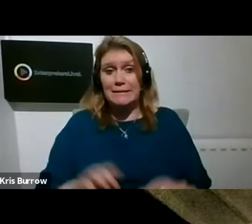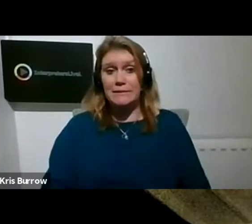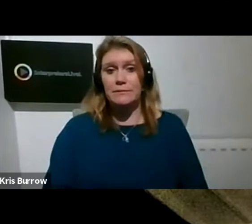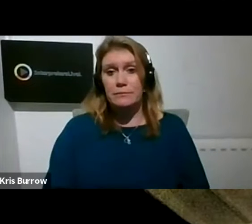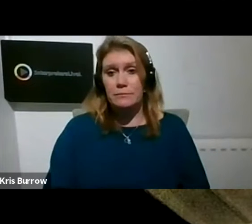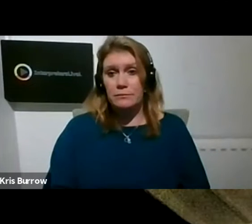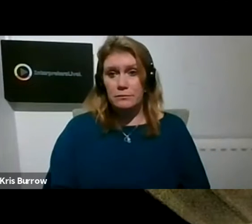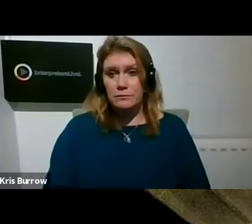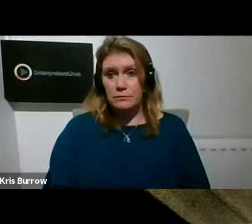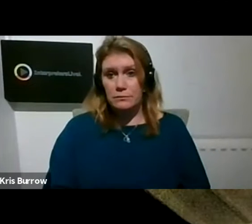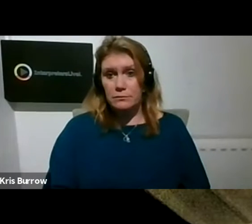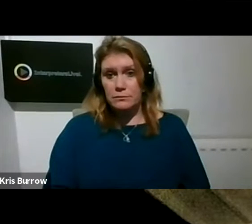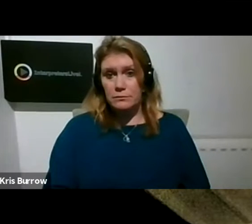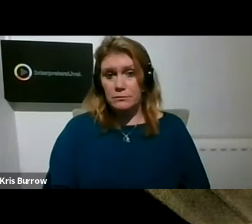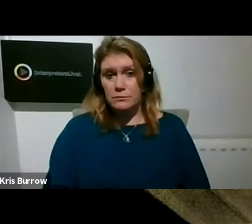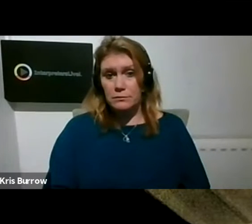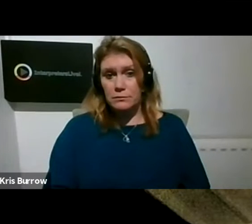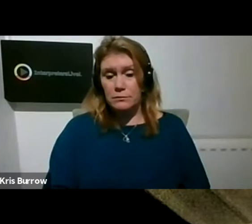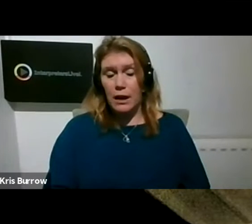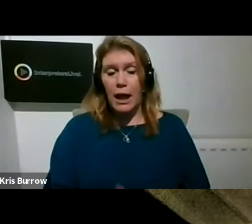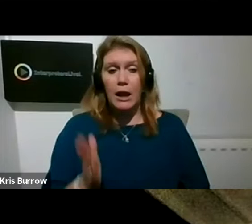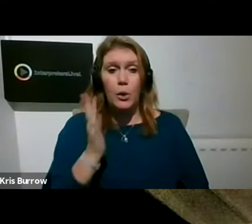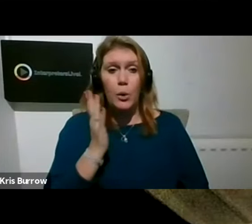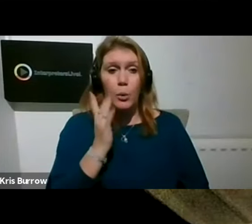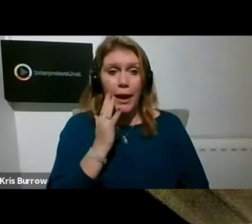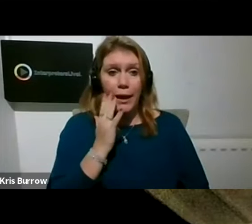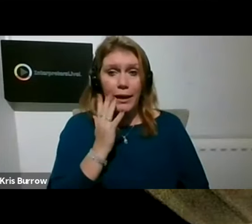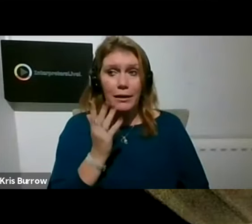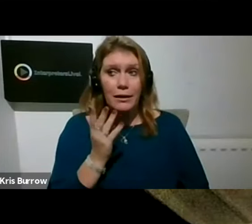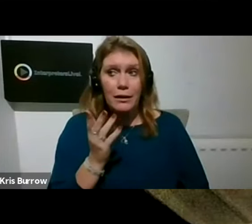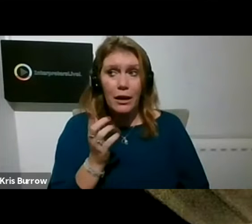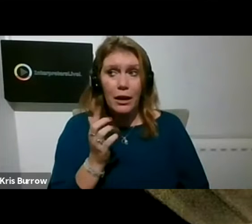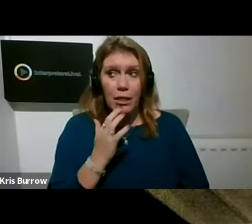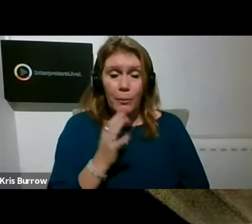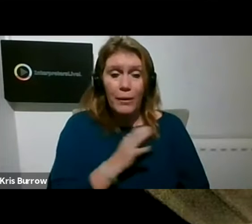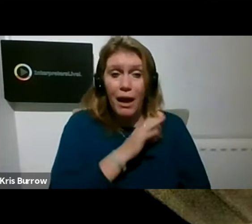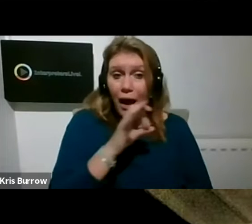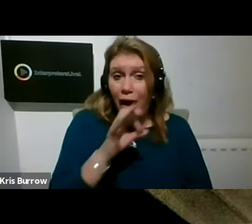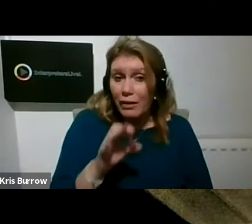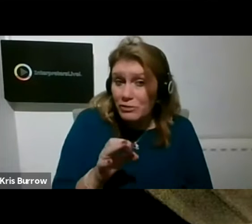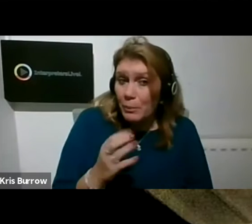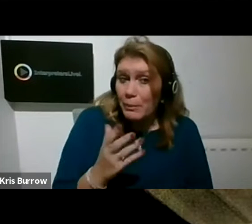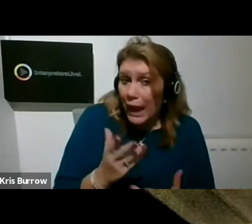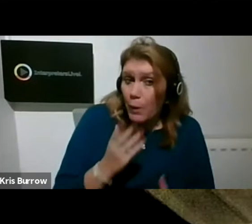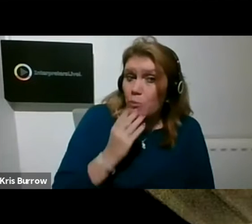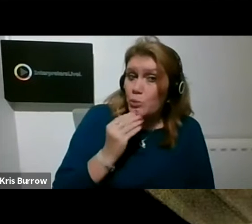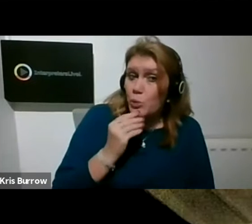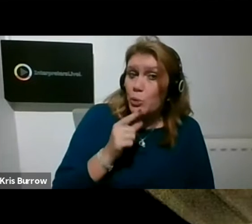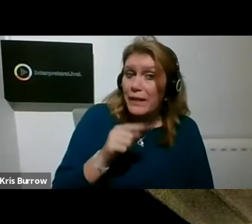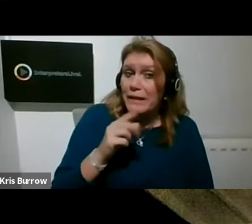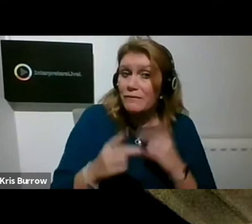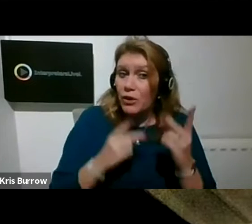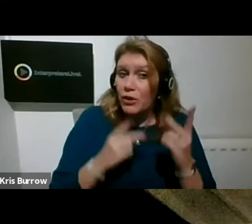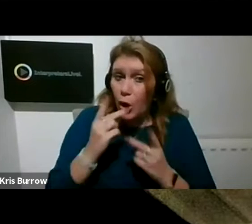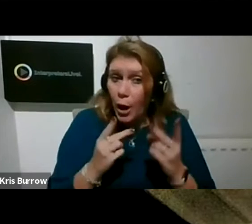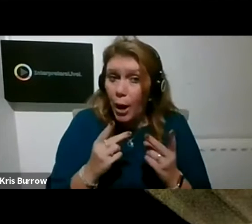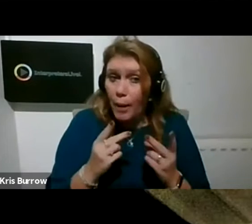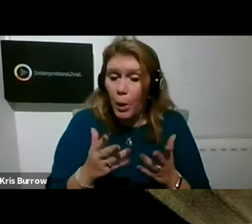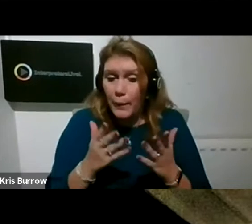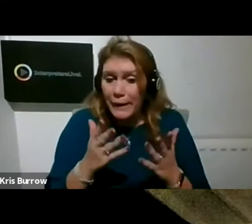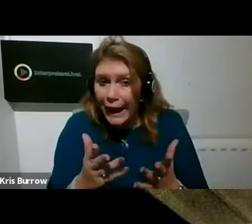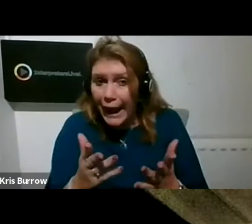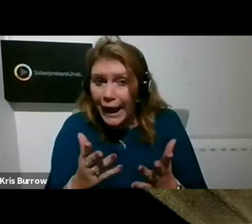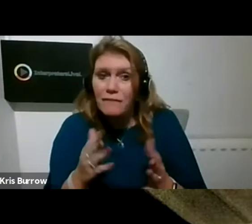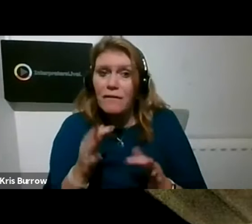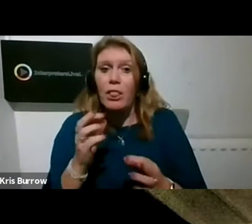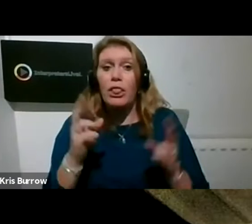interviewees in that way. And when we went back to them and said, this is what we'd like to use in the opera, and we gave them every single quote of theirs that we wanted